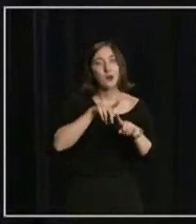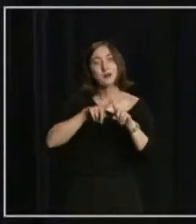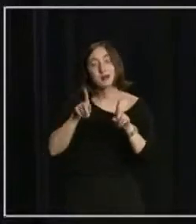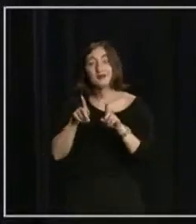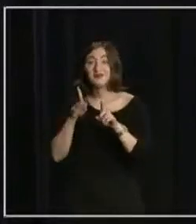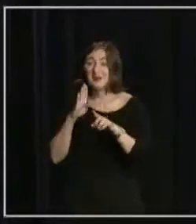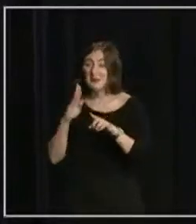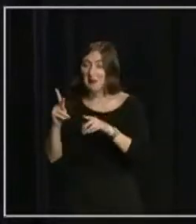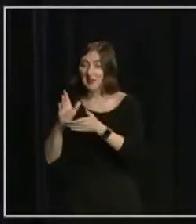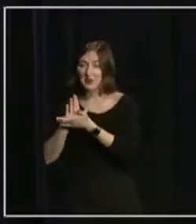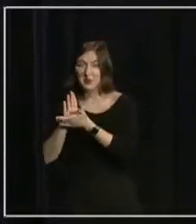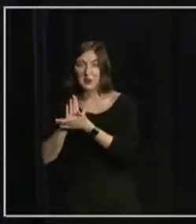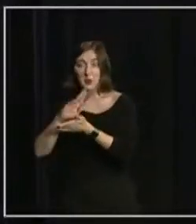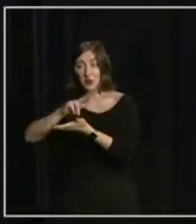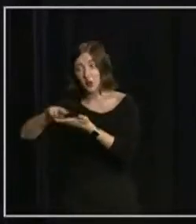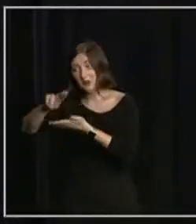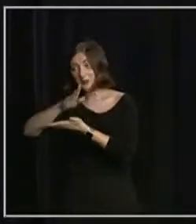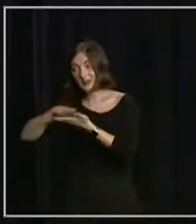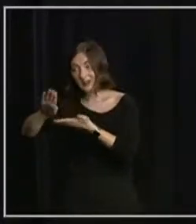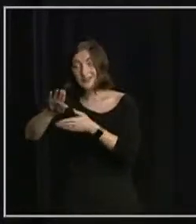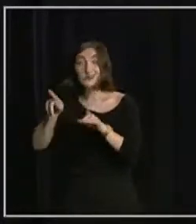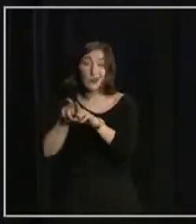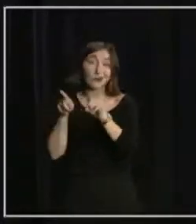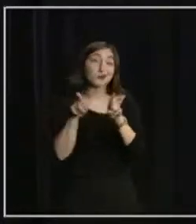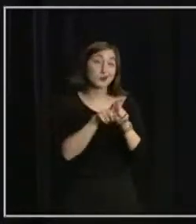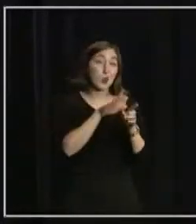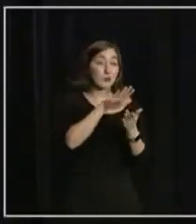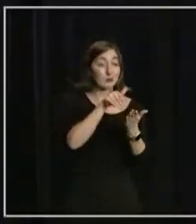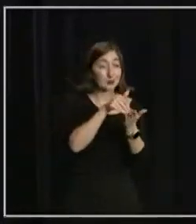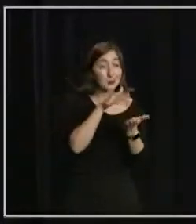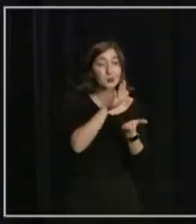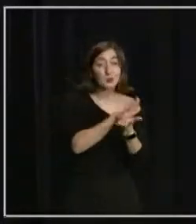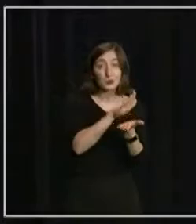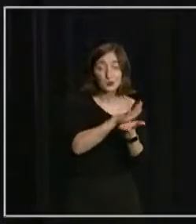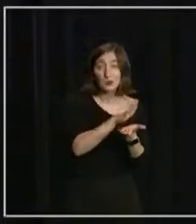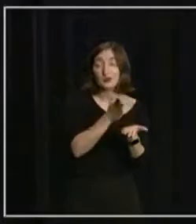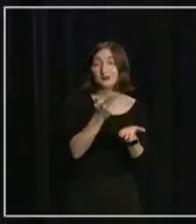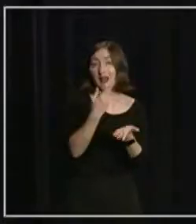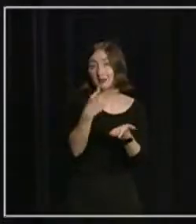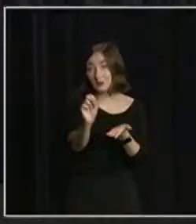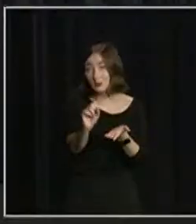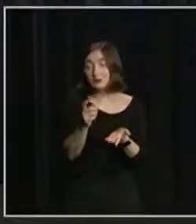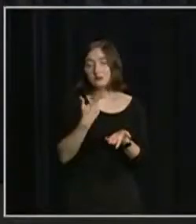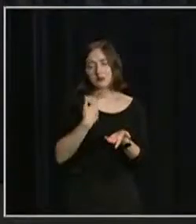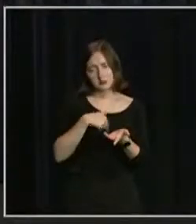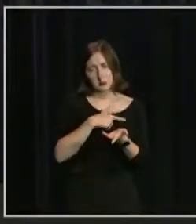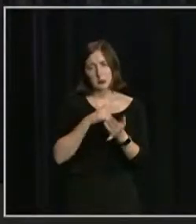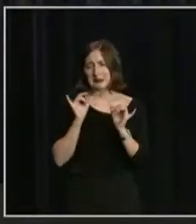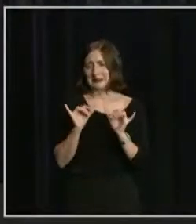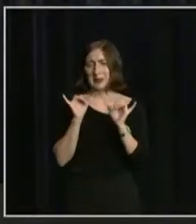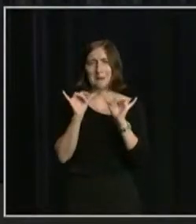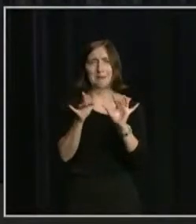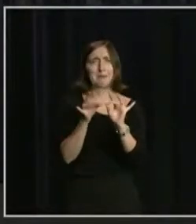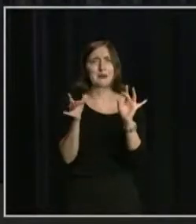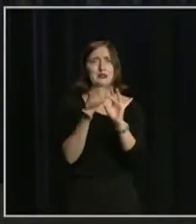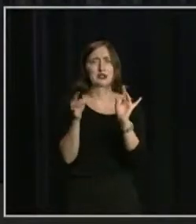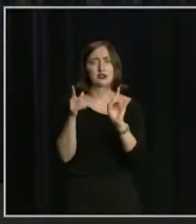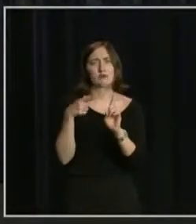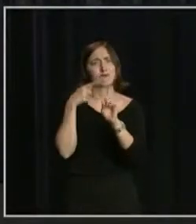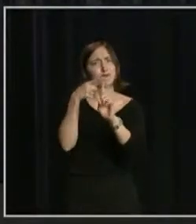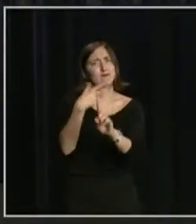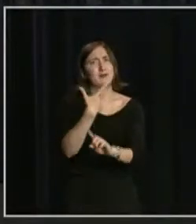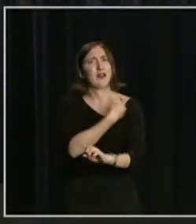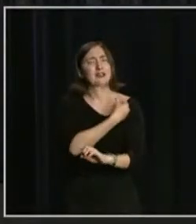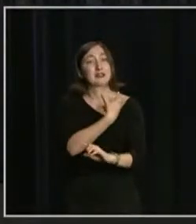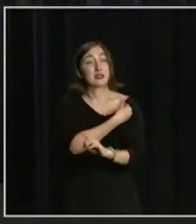the universities. So same message, we stay on message, and we're just working with our partners on the ground. And are y'all anticipating or predicting an